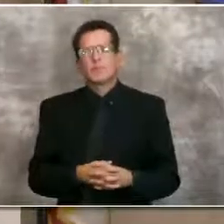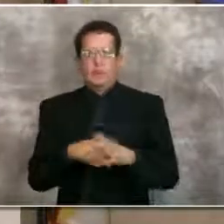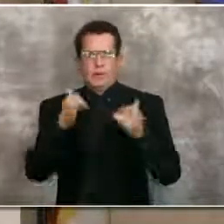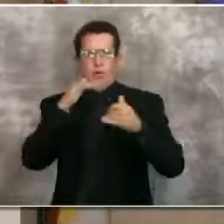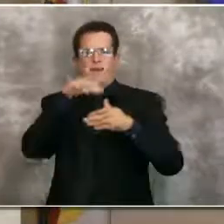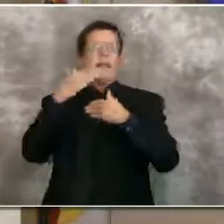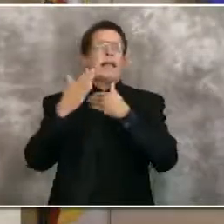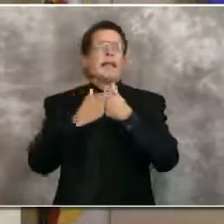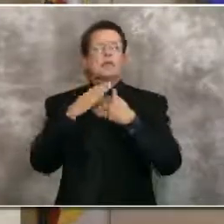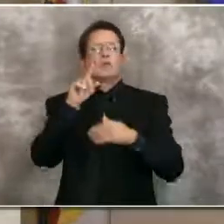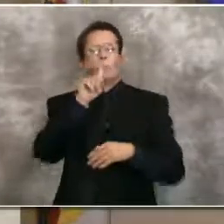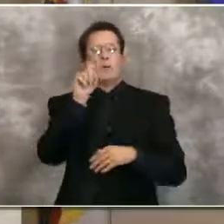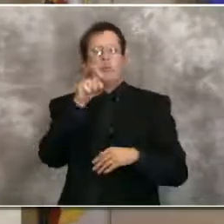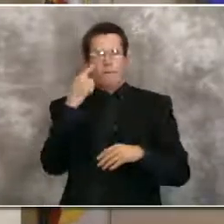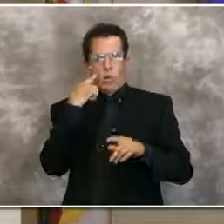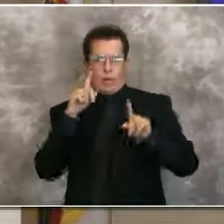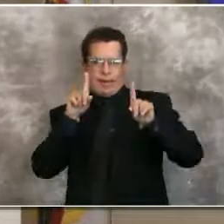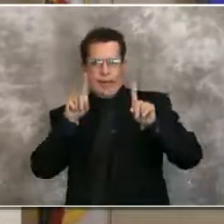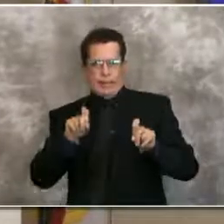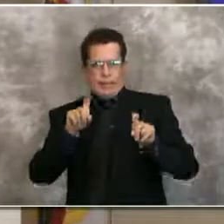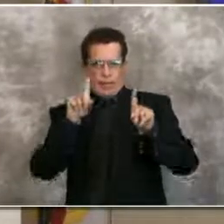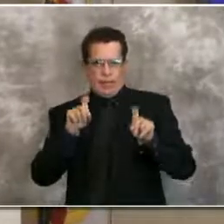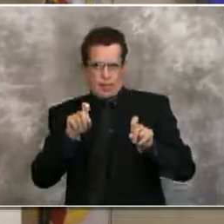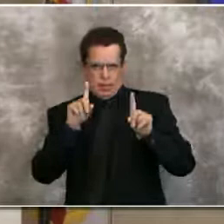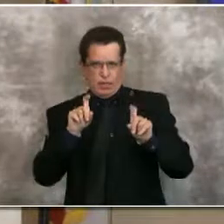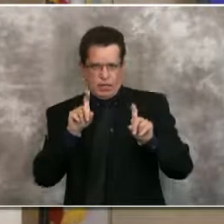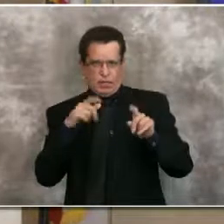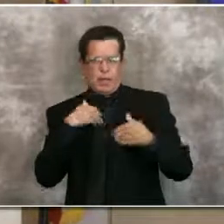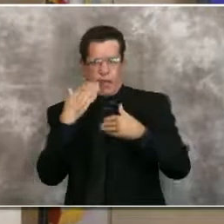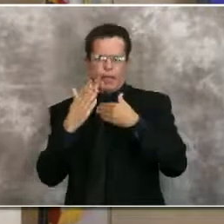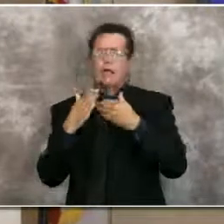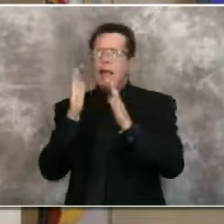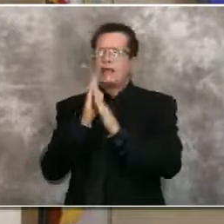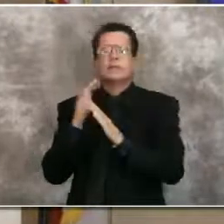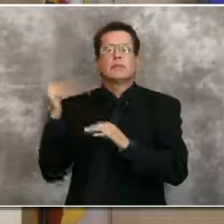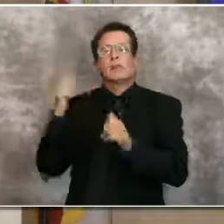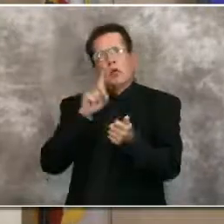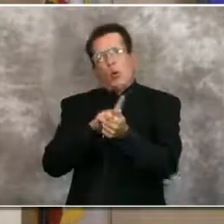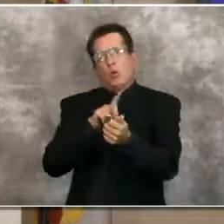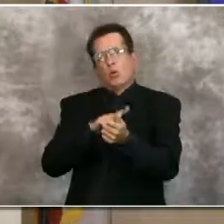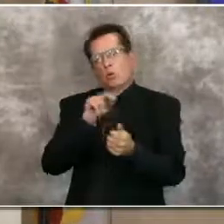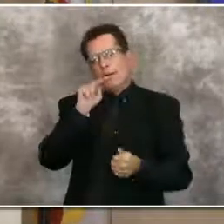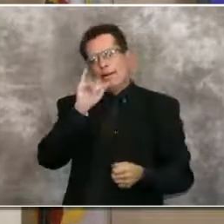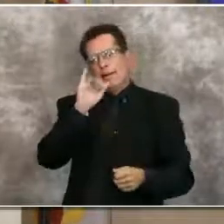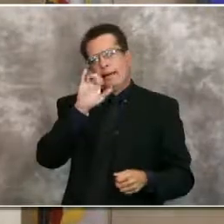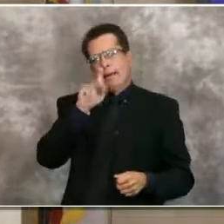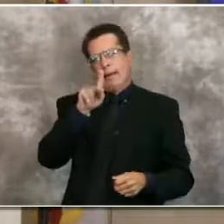This next question deals with testing. We're going to ask Nick Mascione to come up and respond.